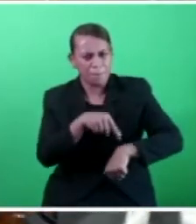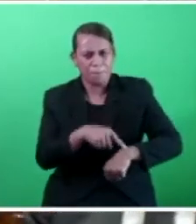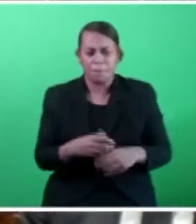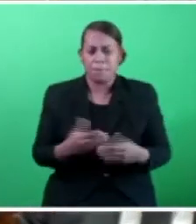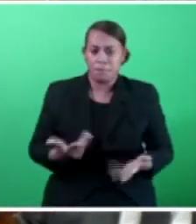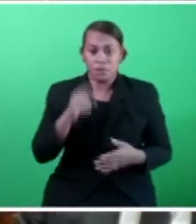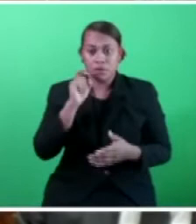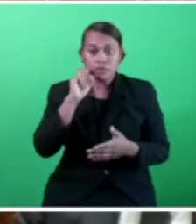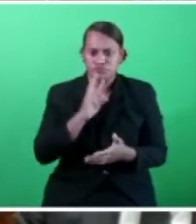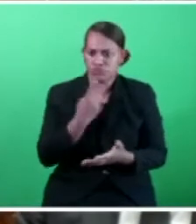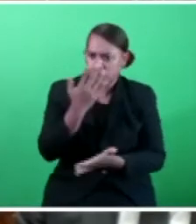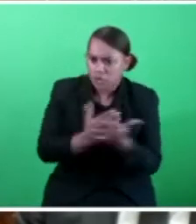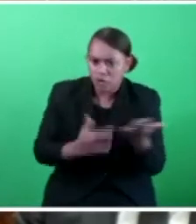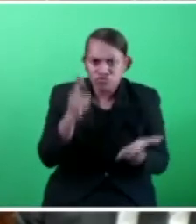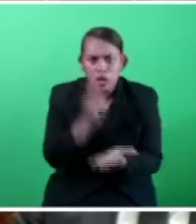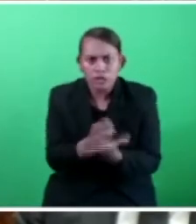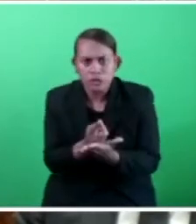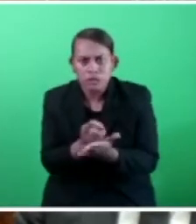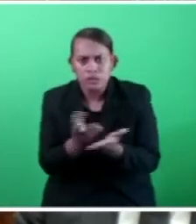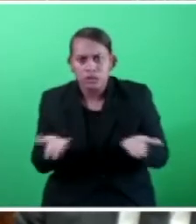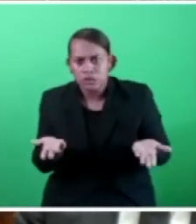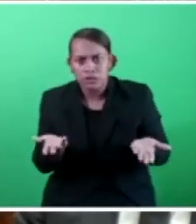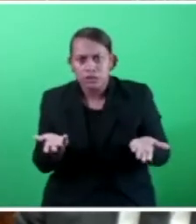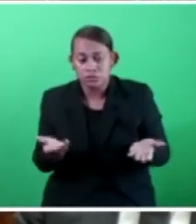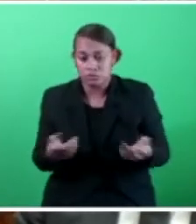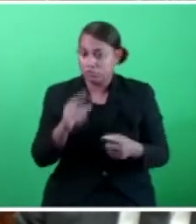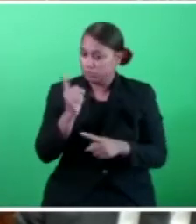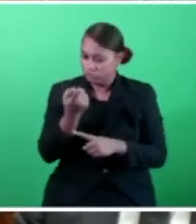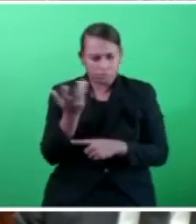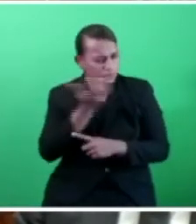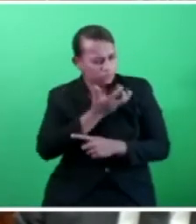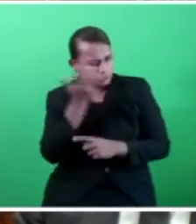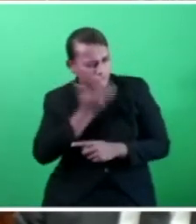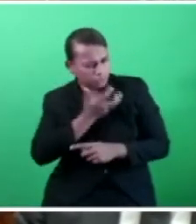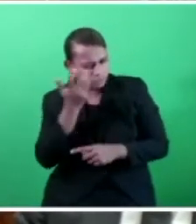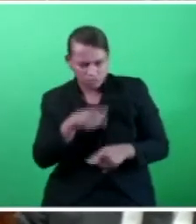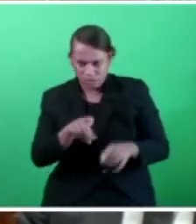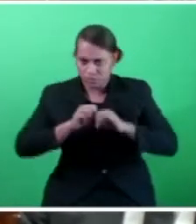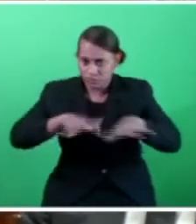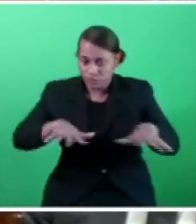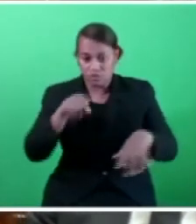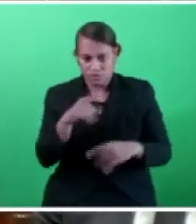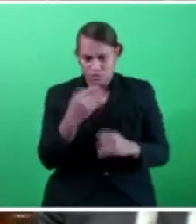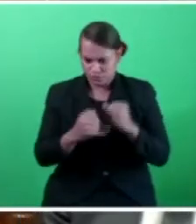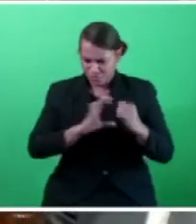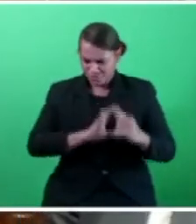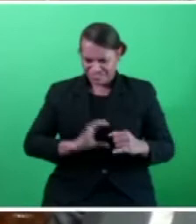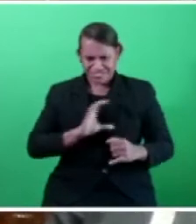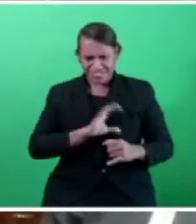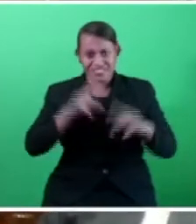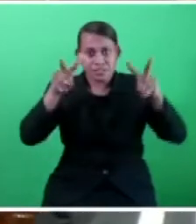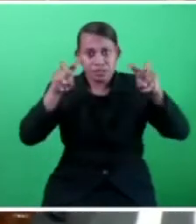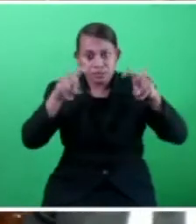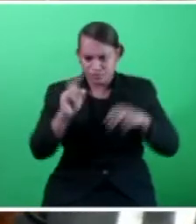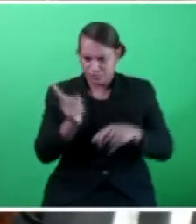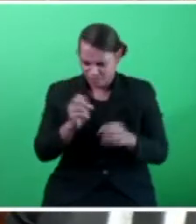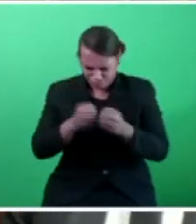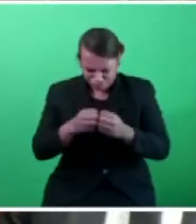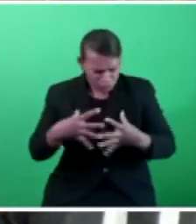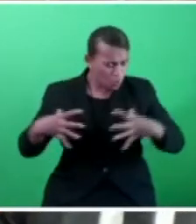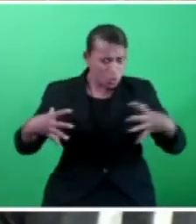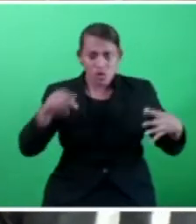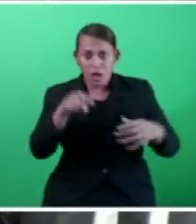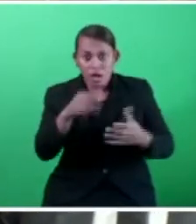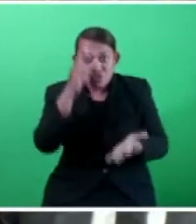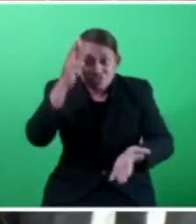but on this note, it went too far. To throw an inflammatory headline like that on Facebook with zero facts to back it